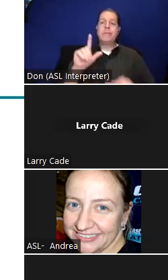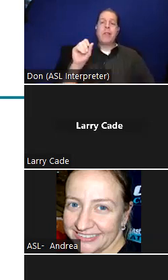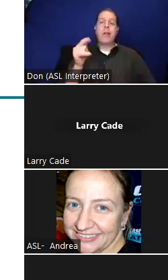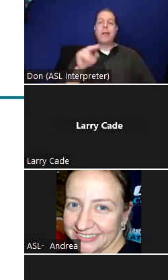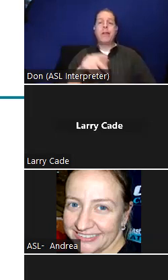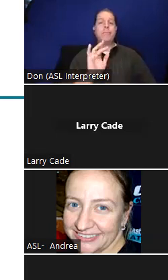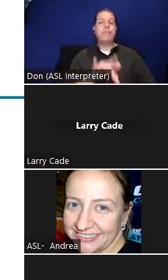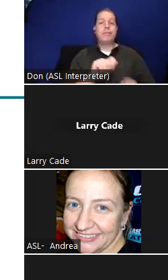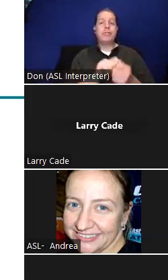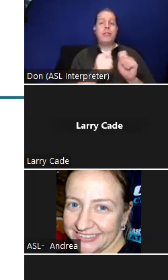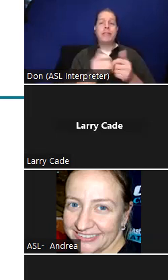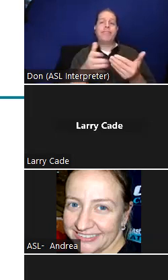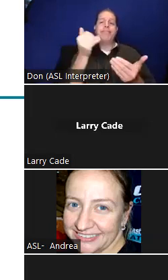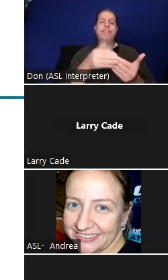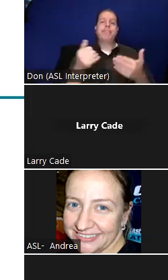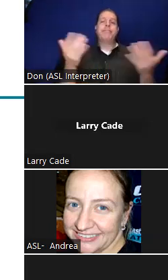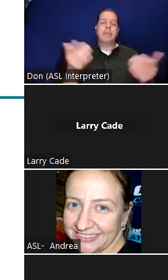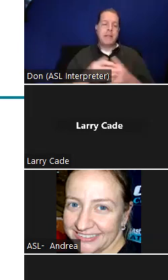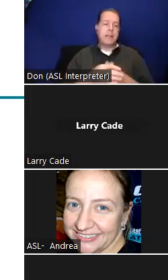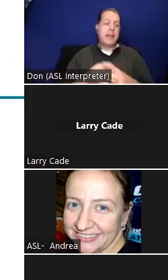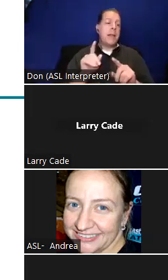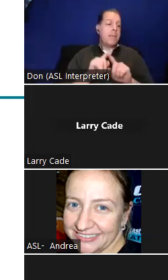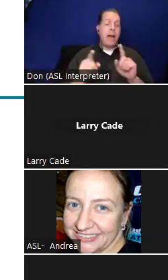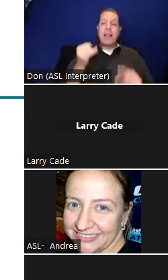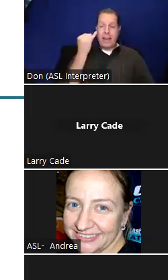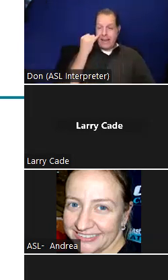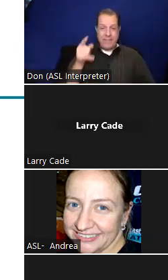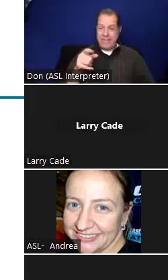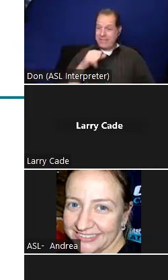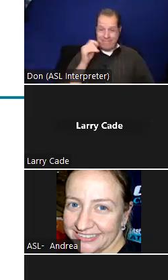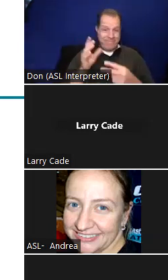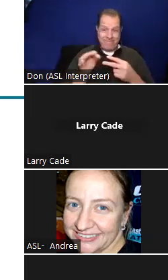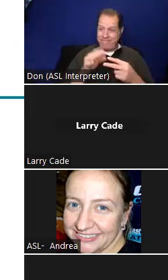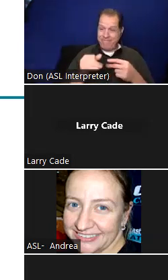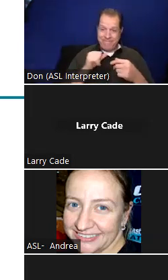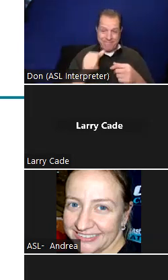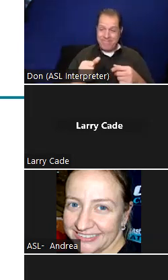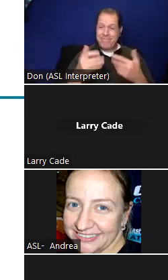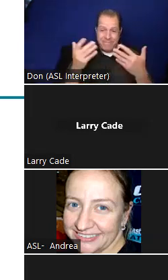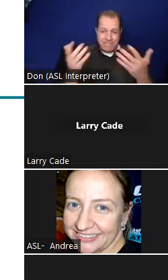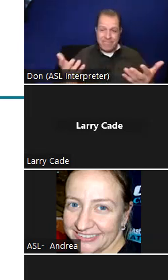make a change if they need to. But if that's absolutely not an option for the employee, they